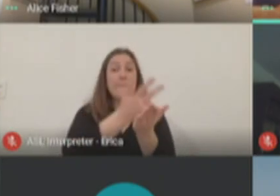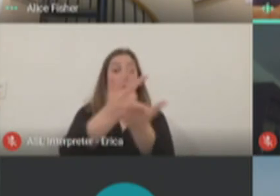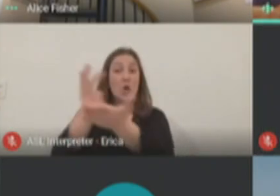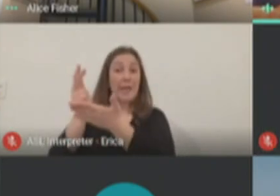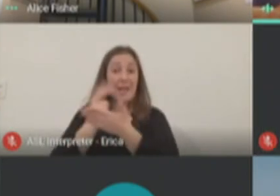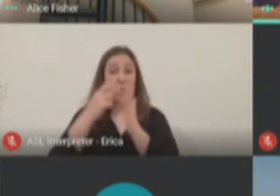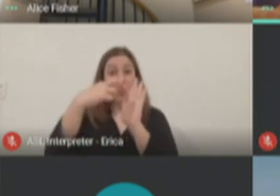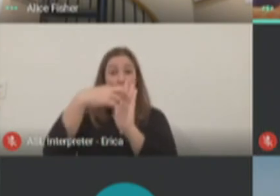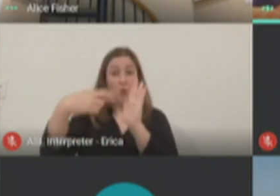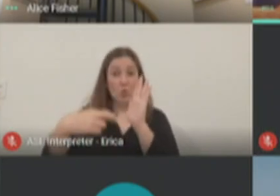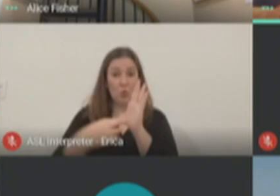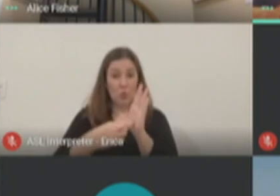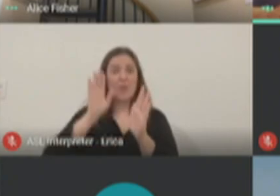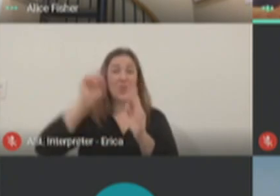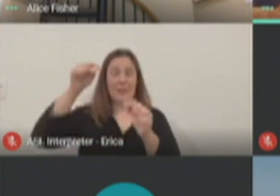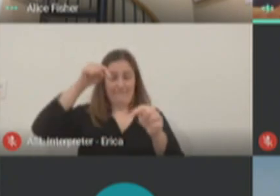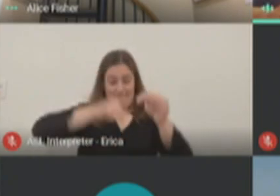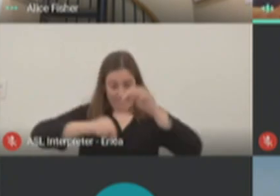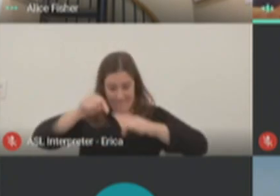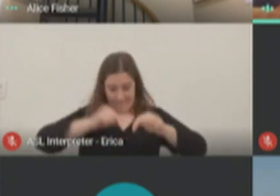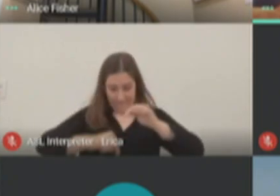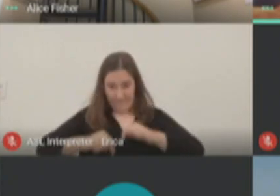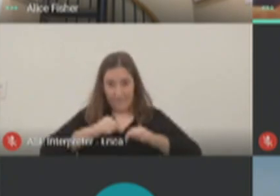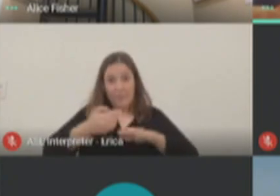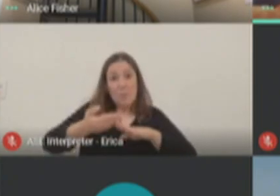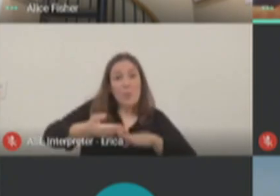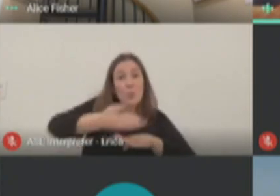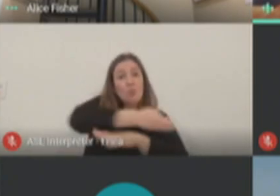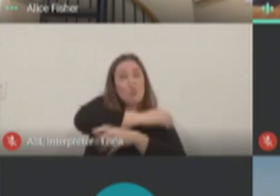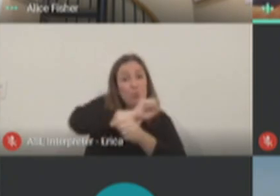going back to pre-COVID